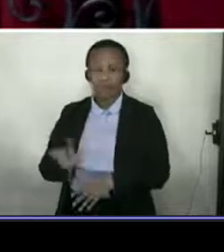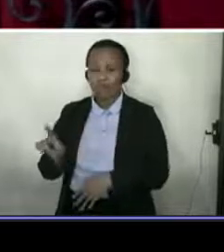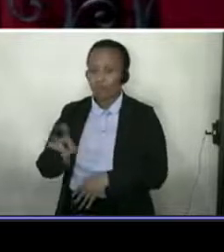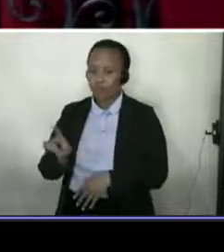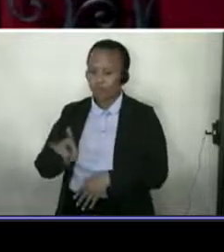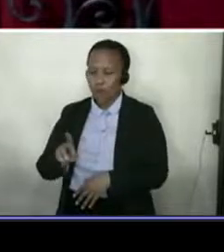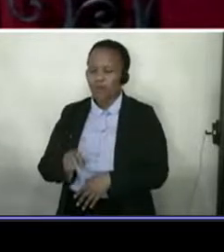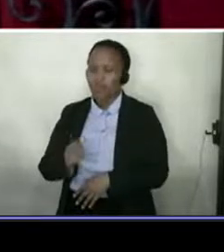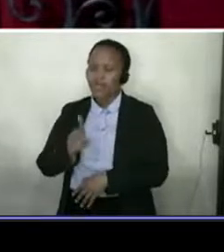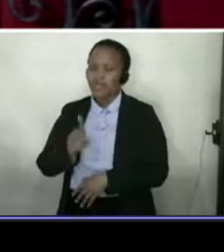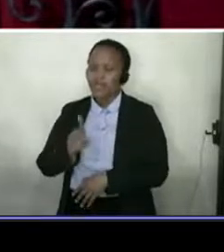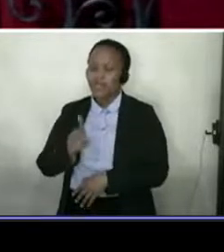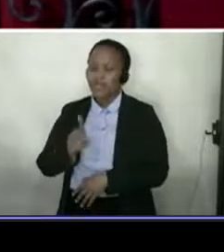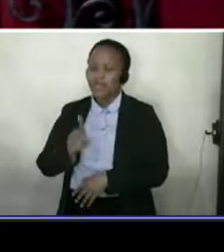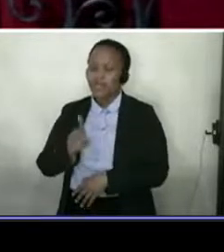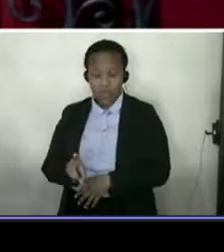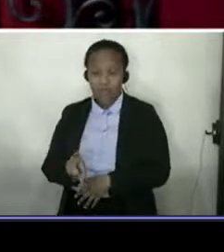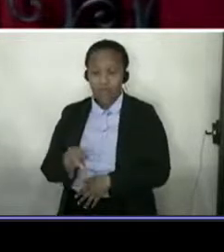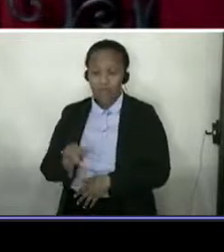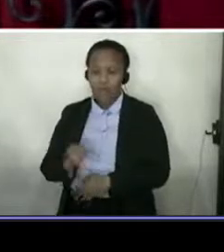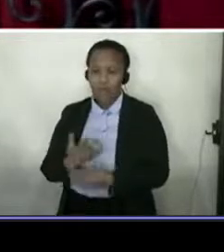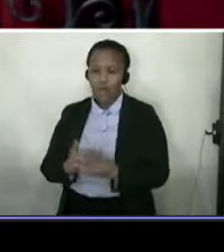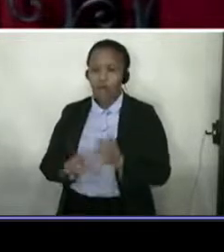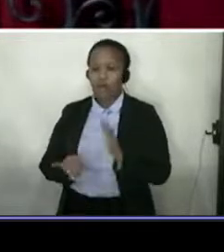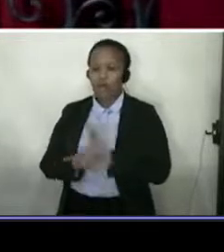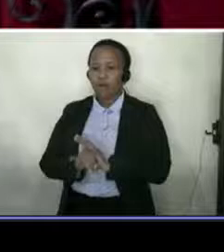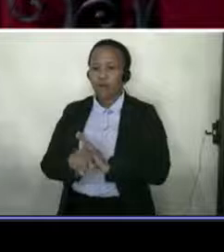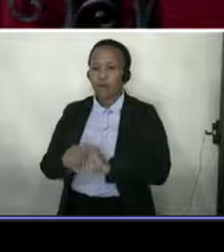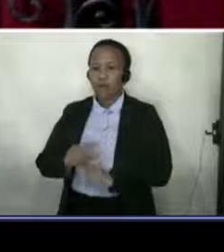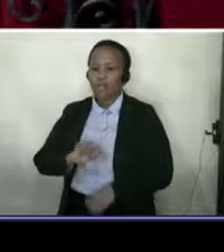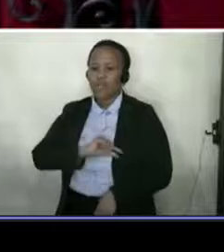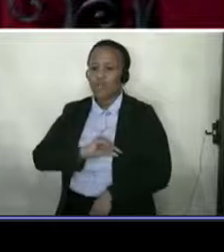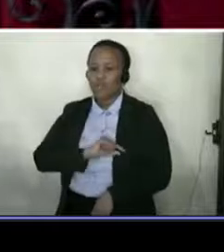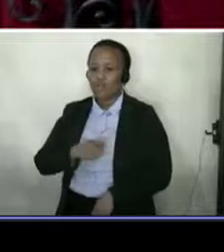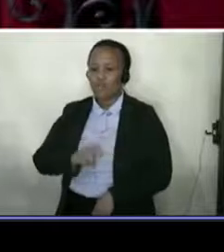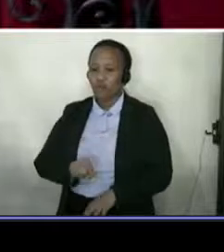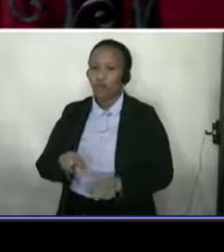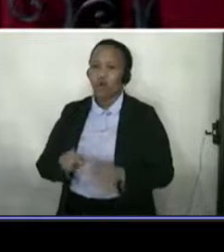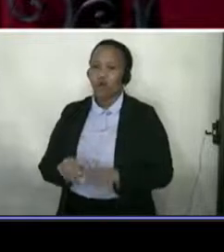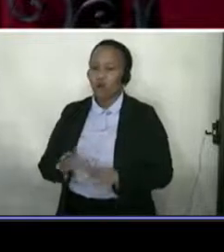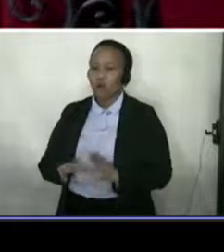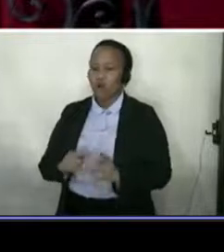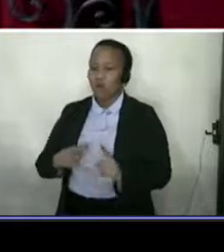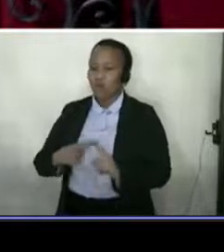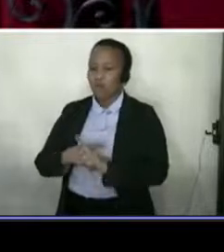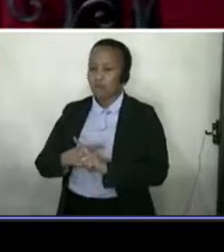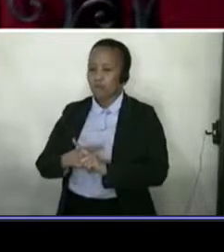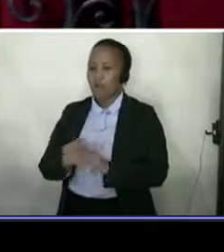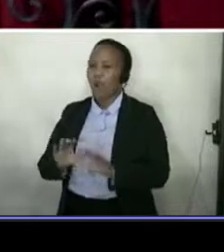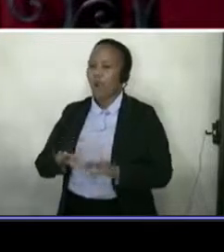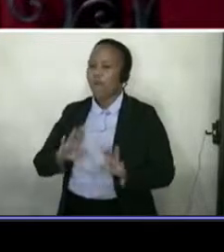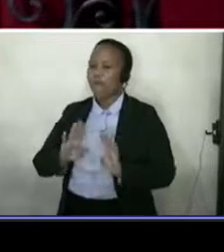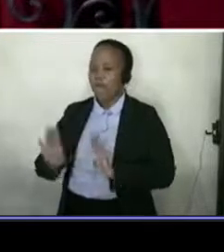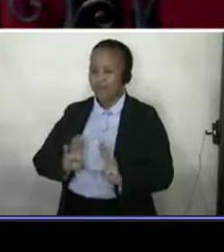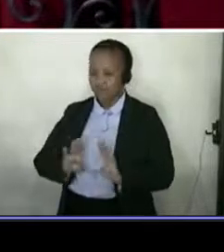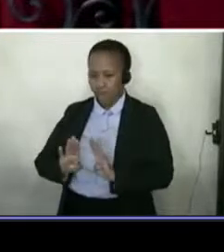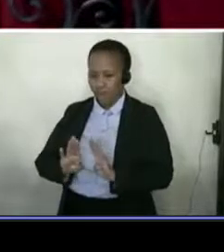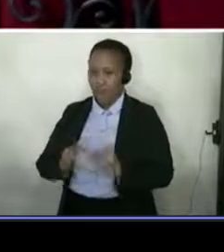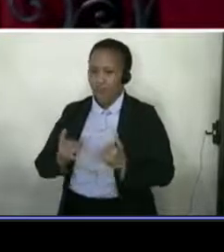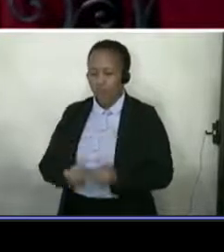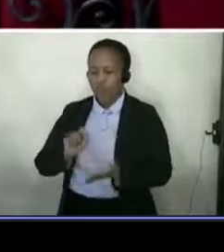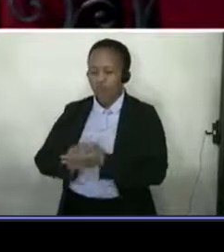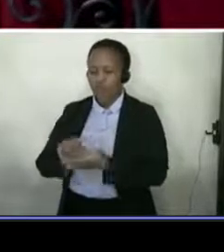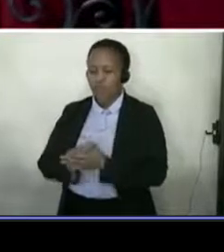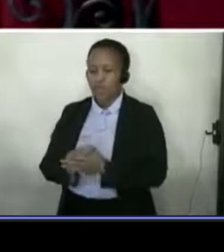imposed by DSD to some officials found guilty of misconduct. An official found guilty on 18 November 2021, a sanction of final written warning